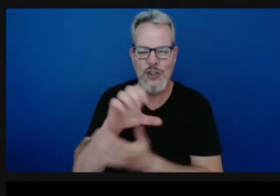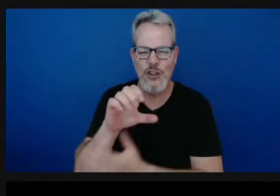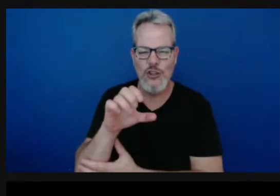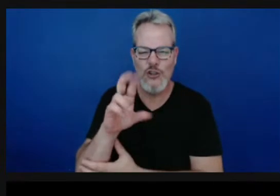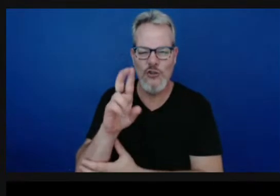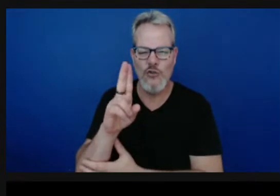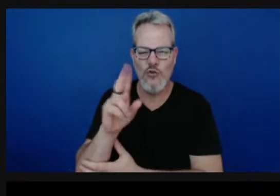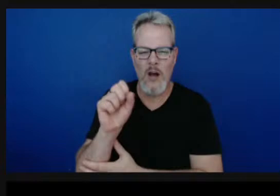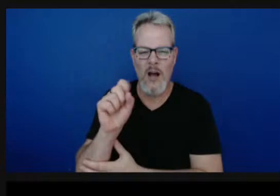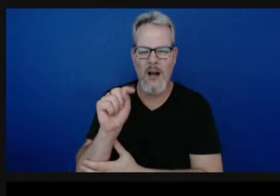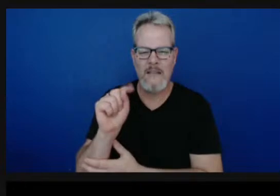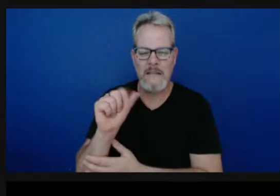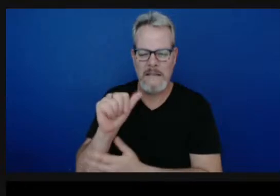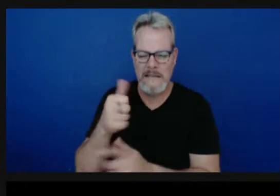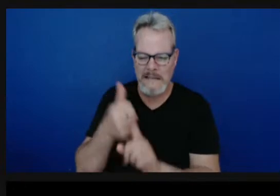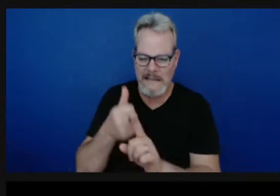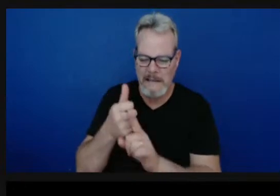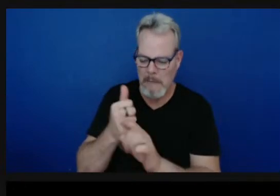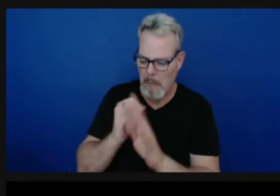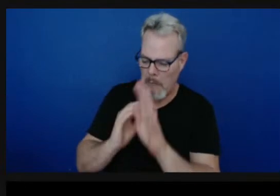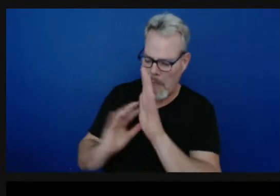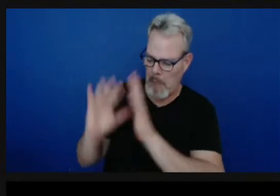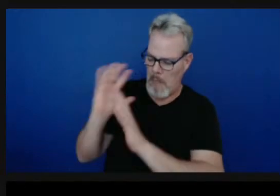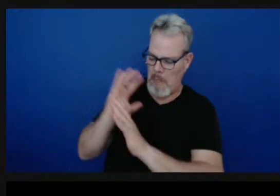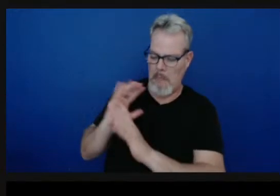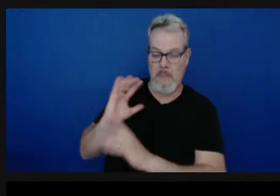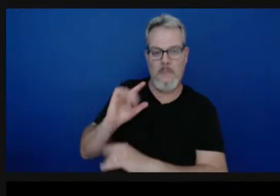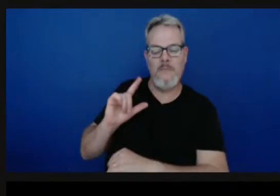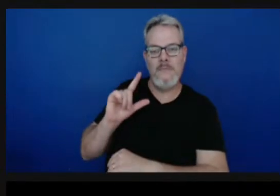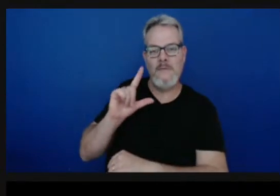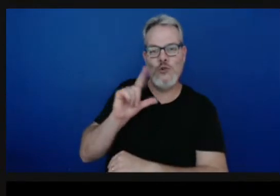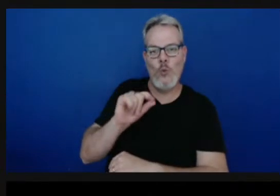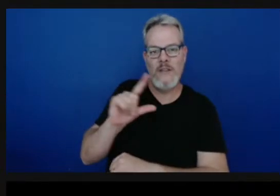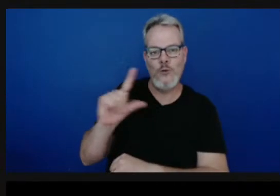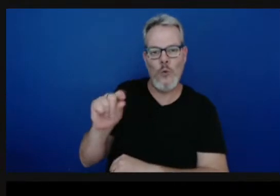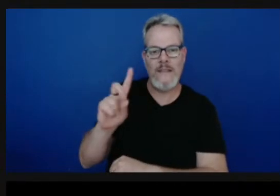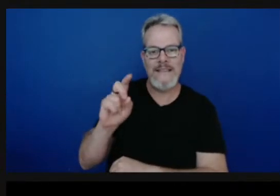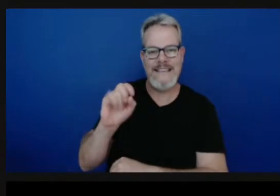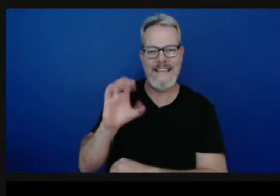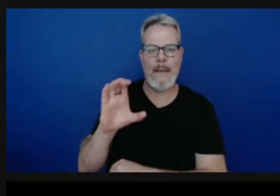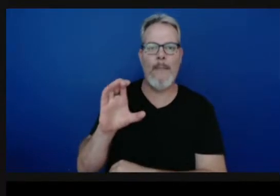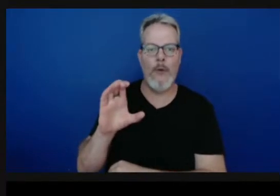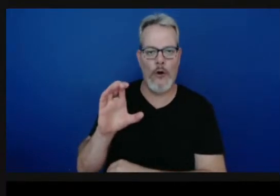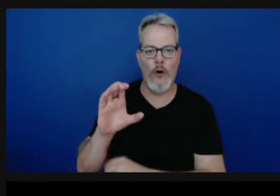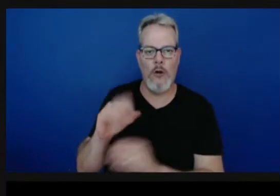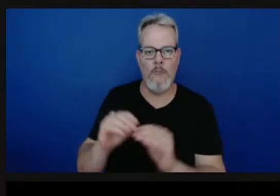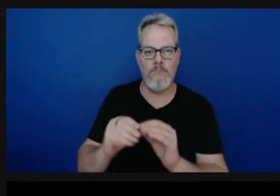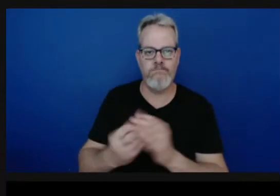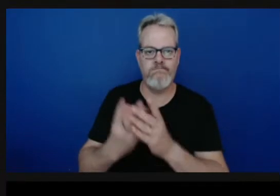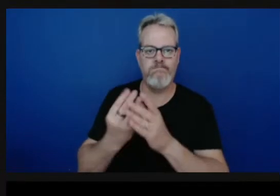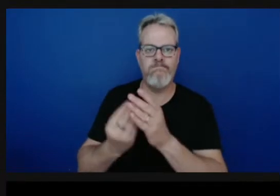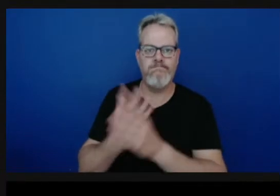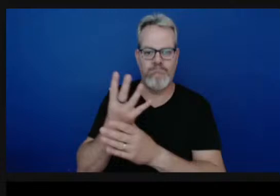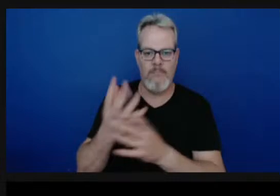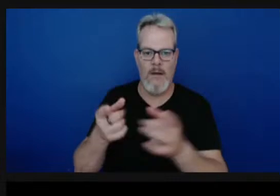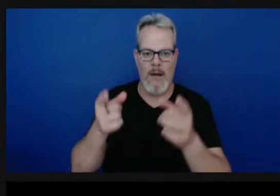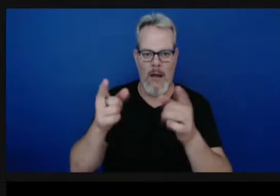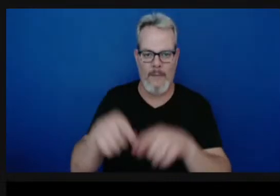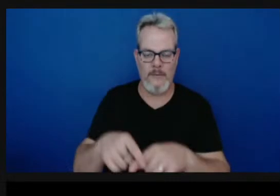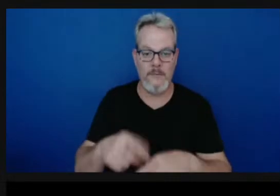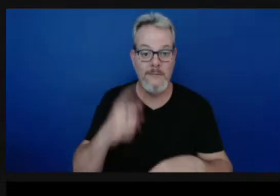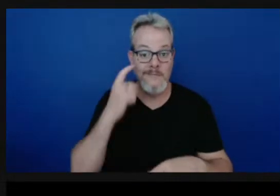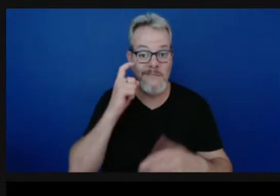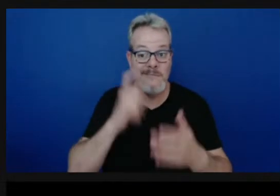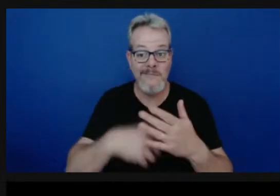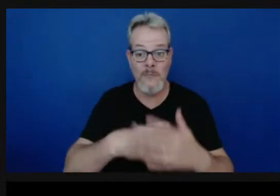lake way back in December 2020 when it was rising within this pit coming upwards. Right, lots of patches of sulfur all